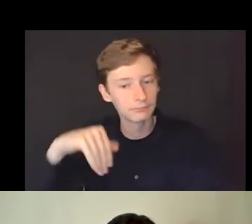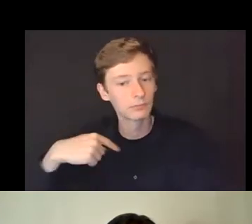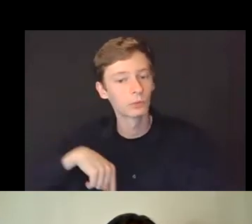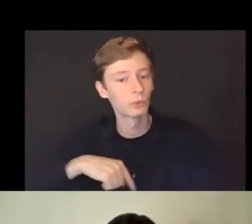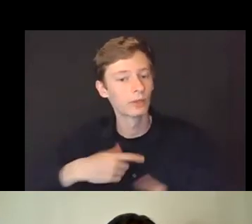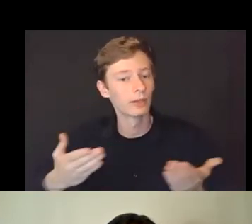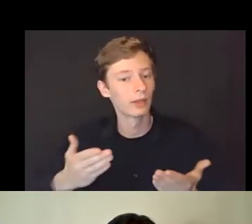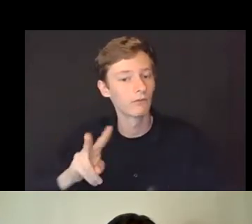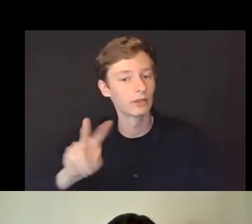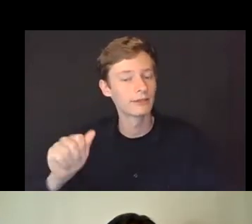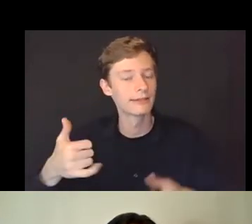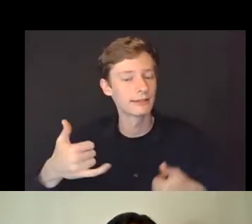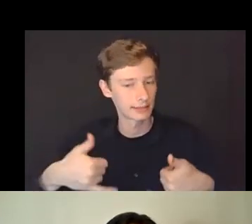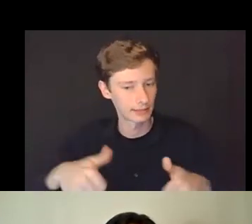have